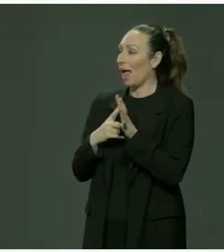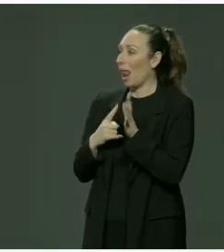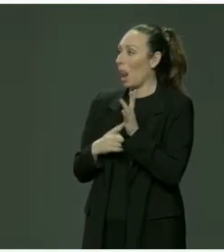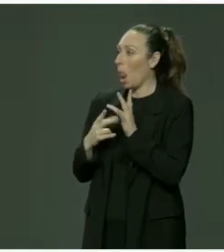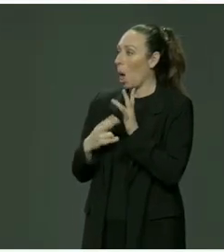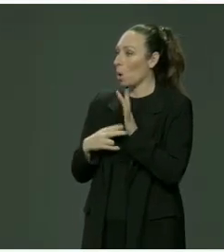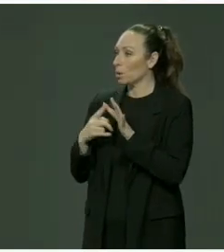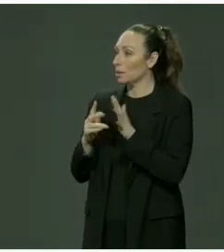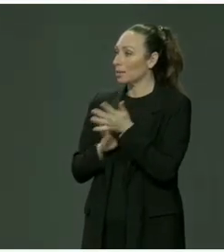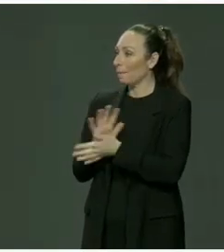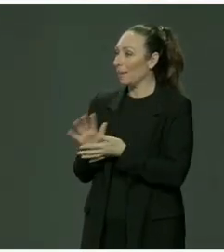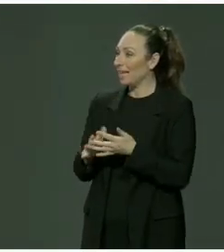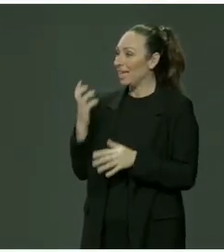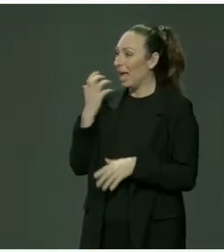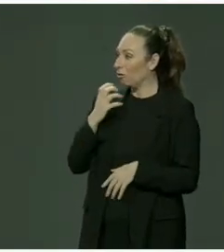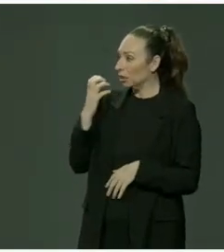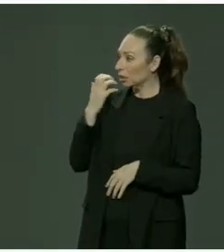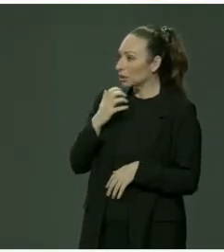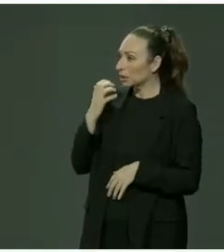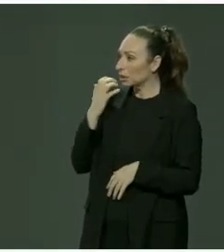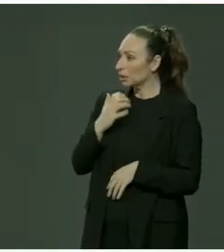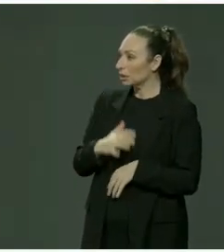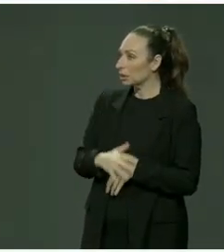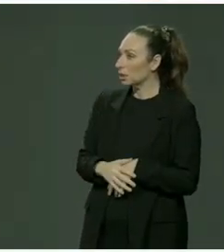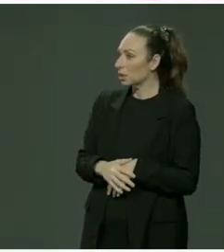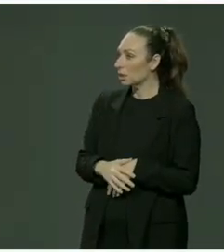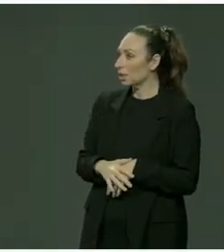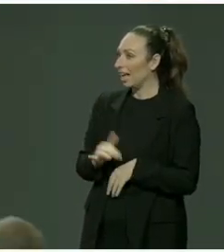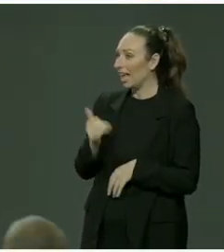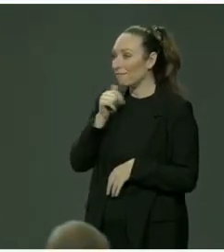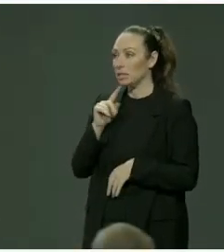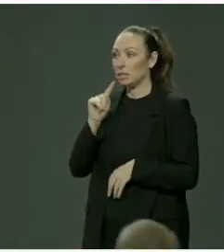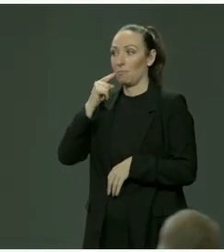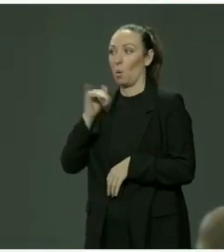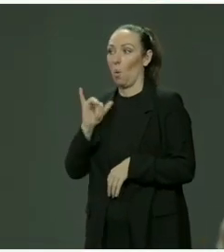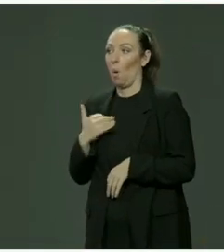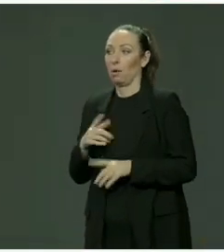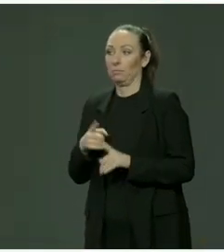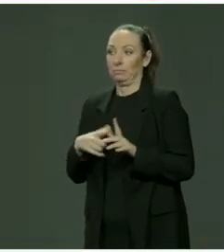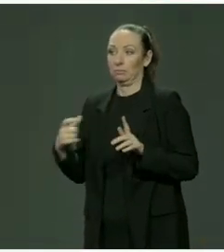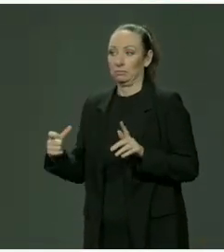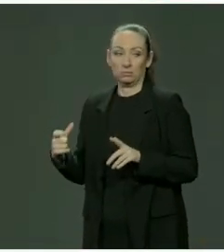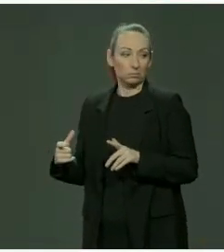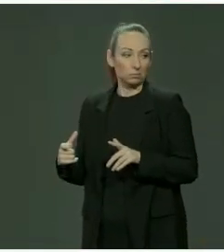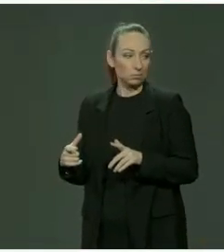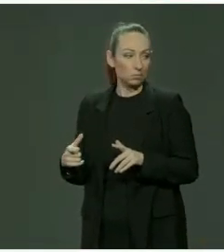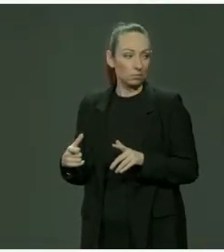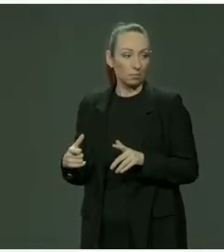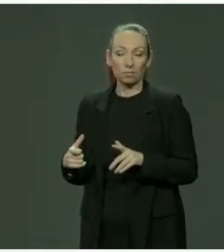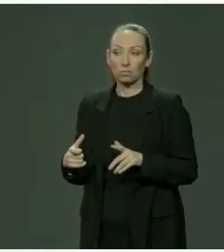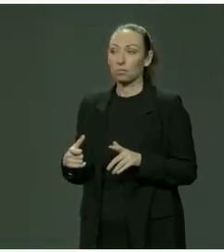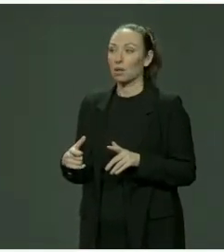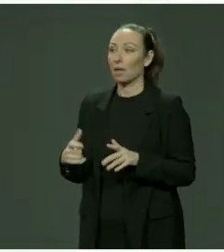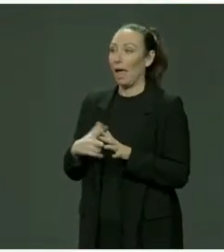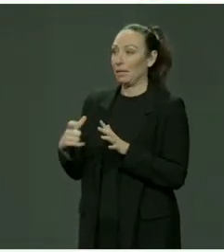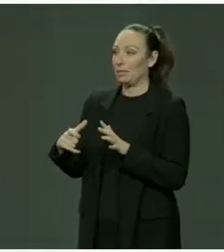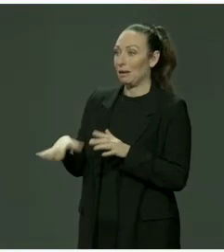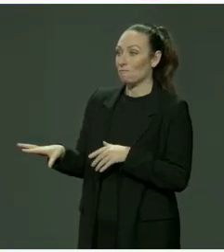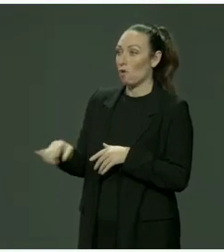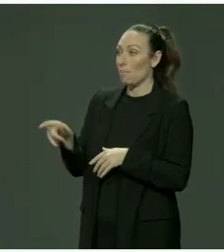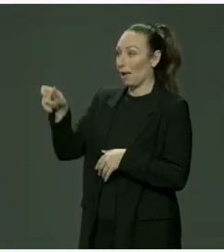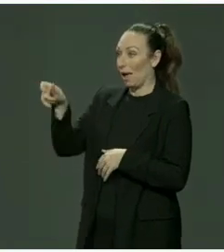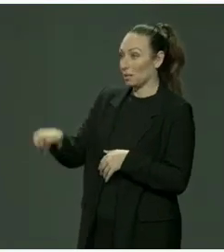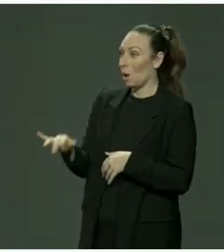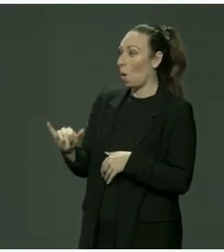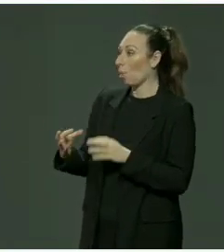errors, whether that's deliberate or accidental, that come from either the customer might have put it in, or the broker